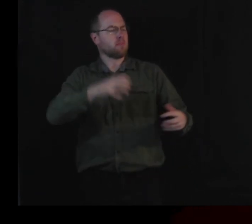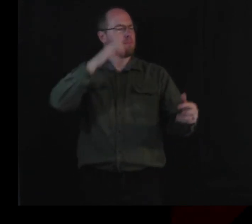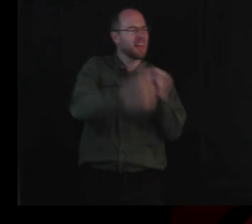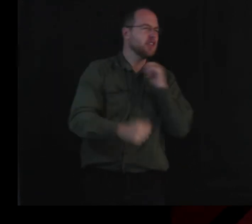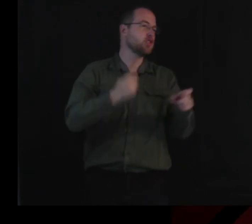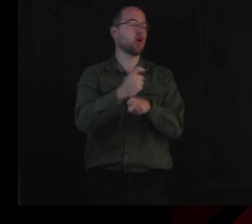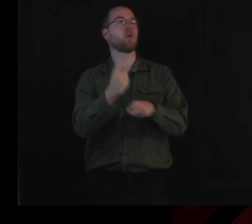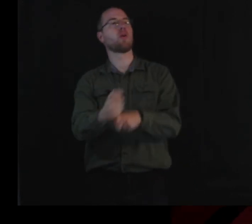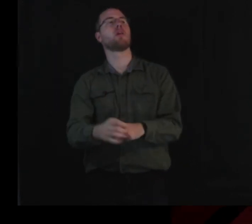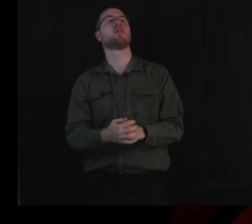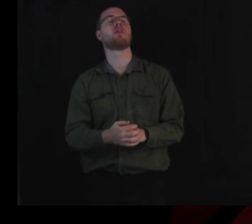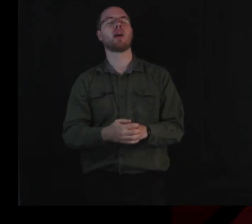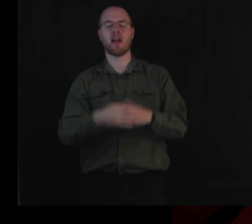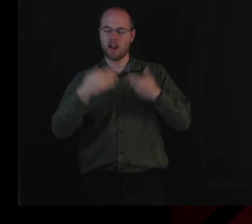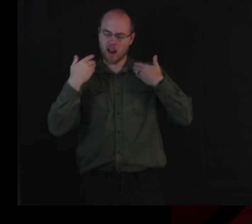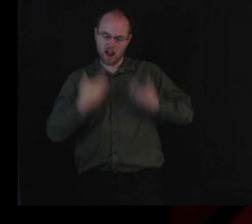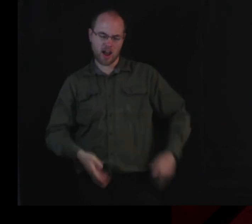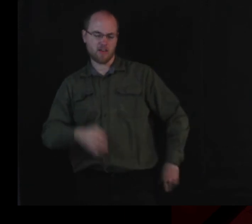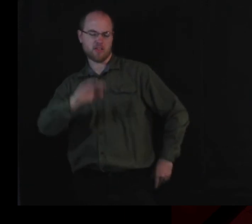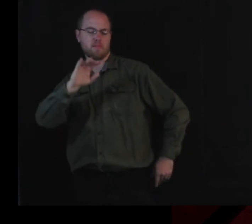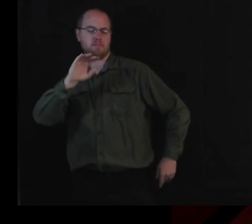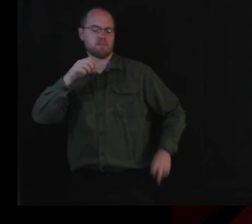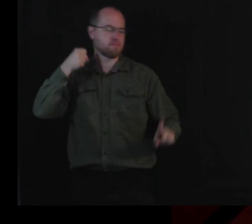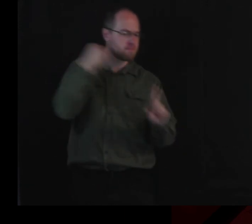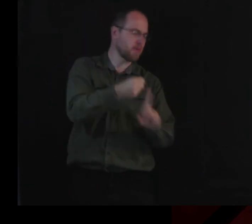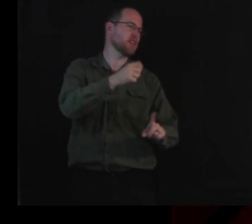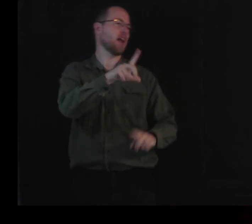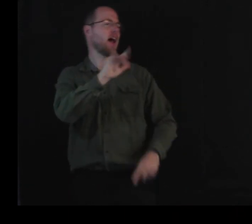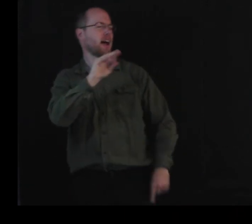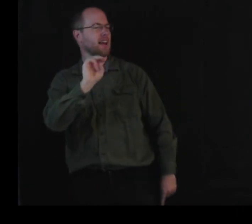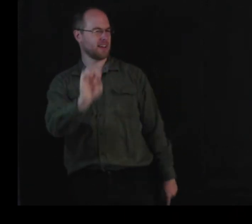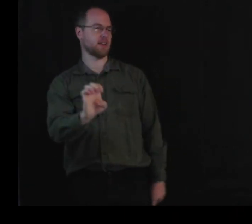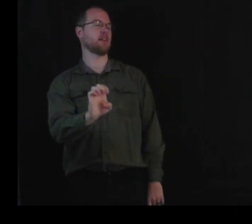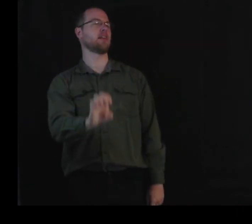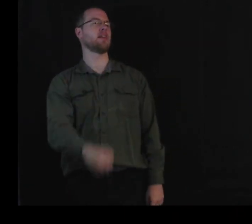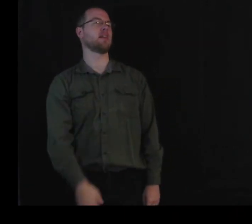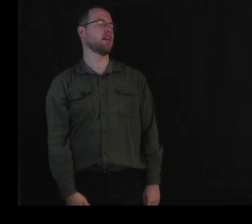And I am the fucking punchline.